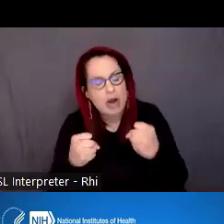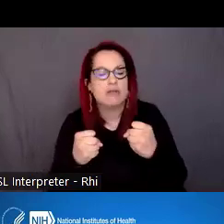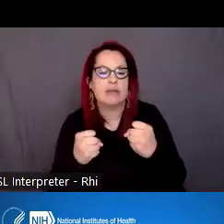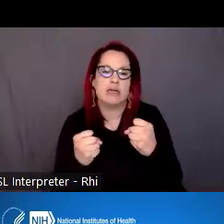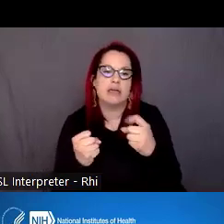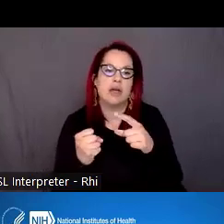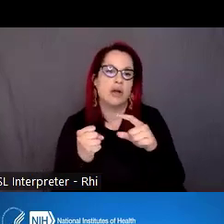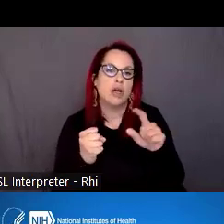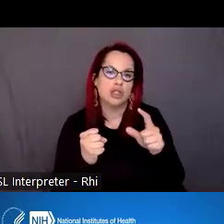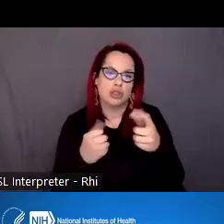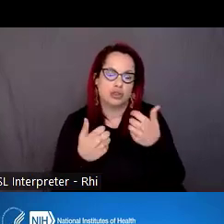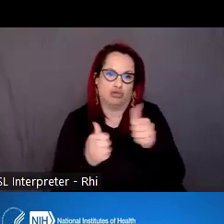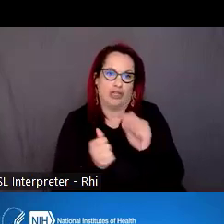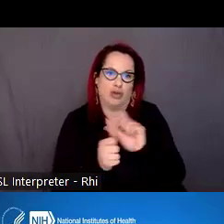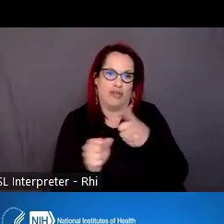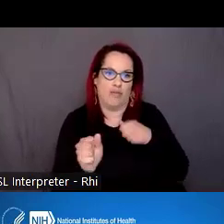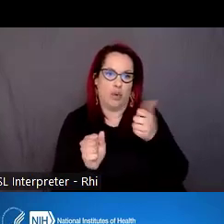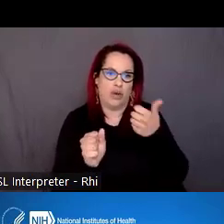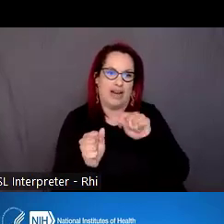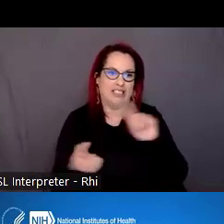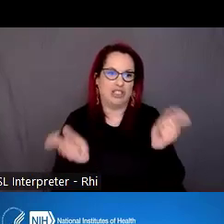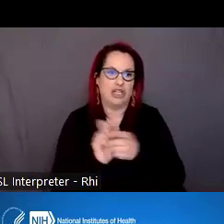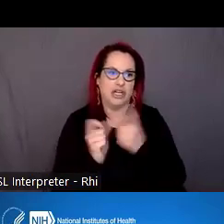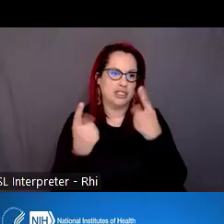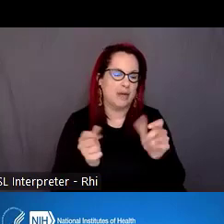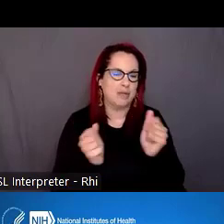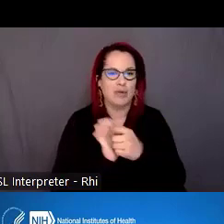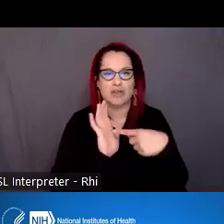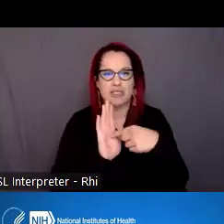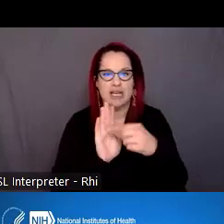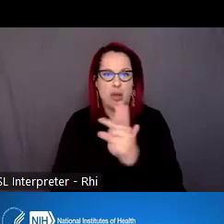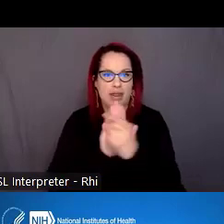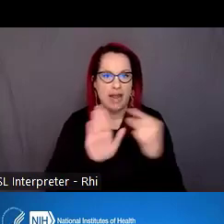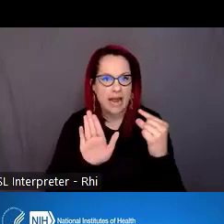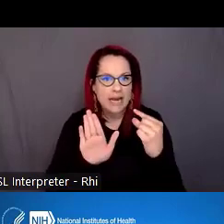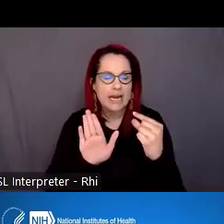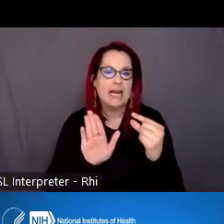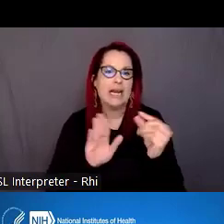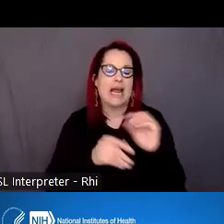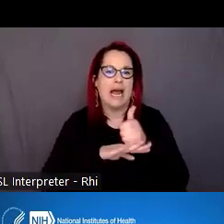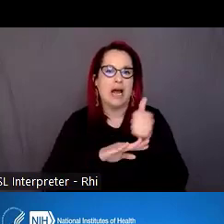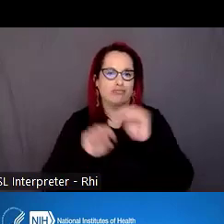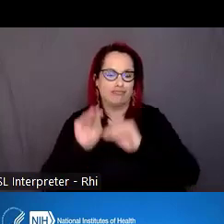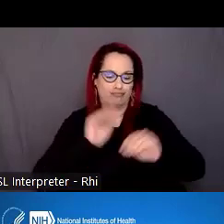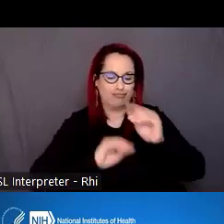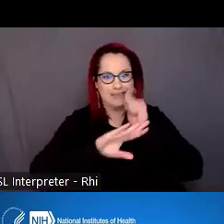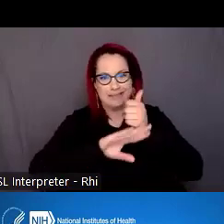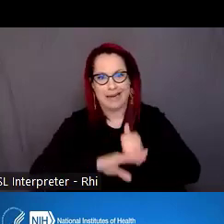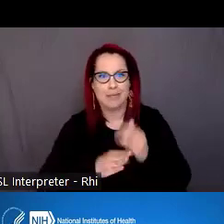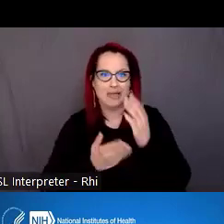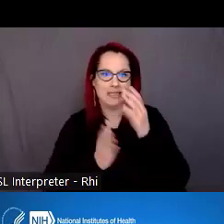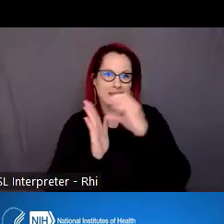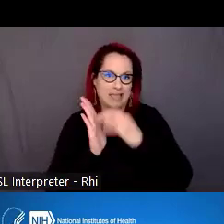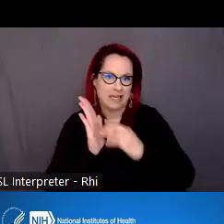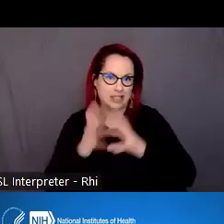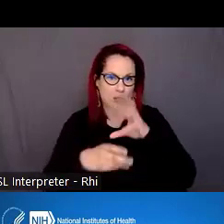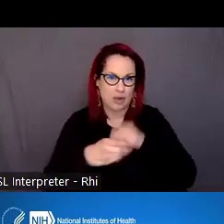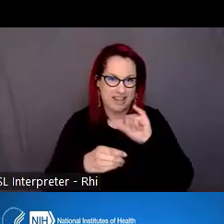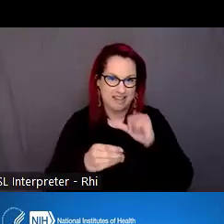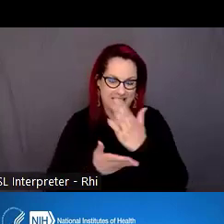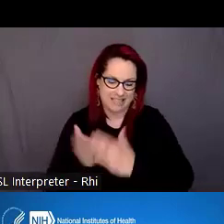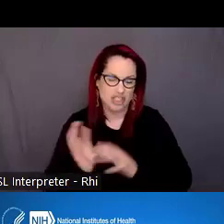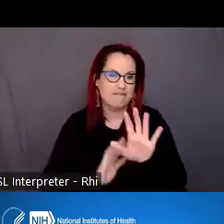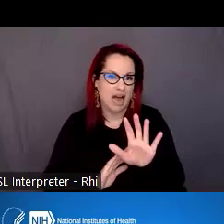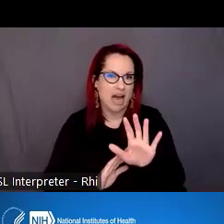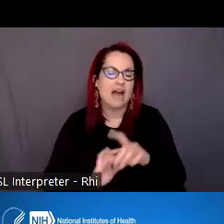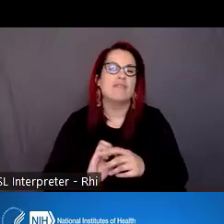discouraging any changes in things like heading and arrangements of sections within Section 5 or